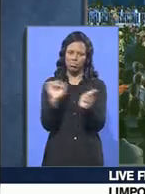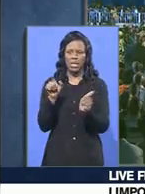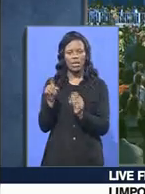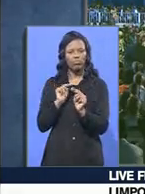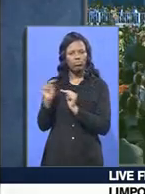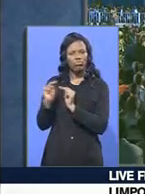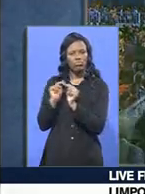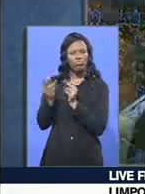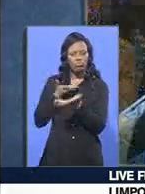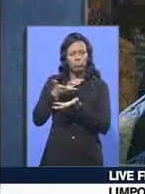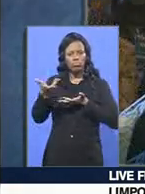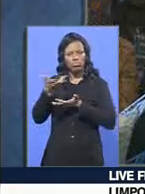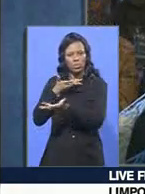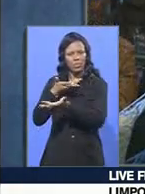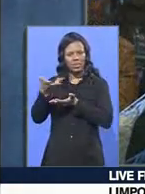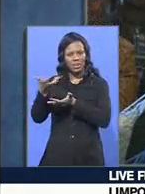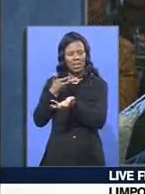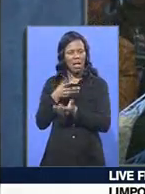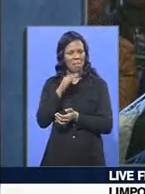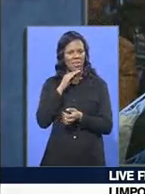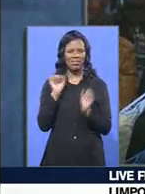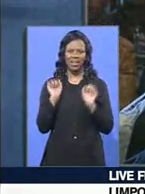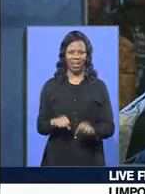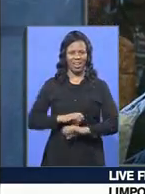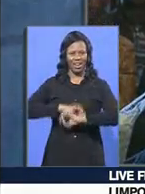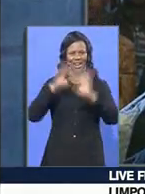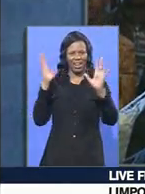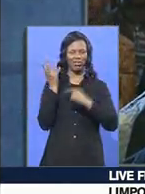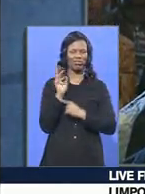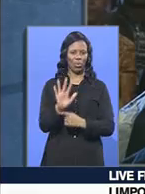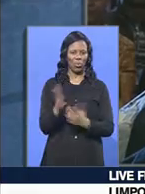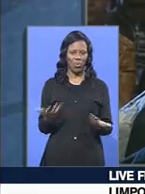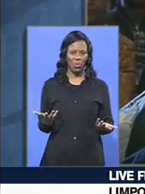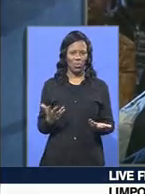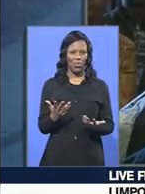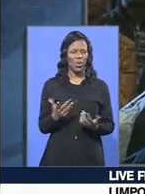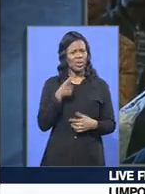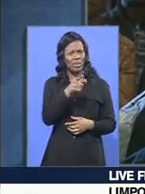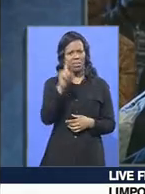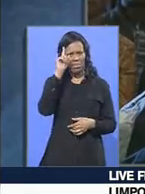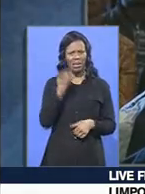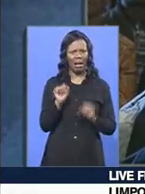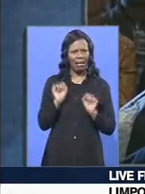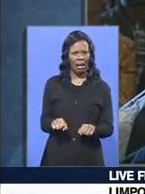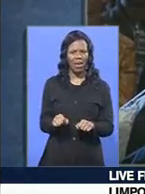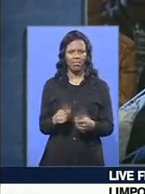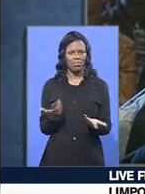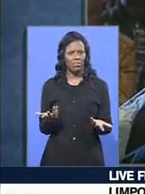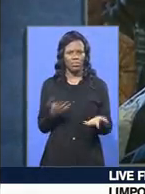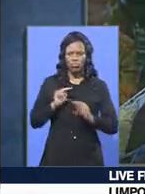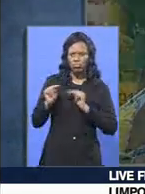again demonstrating the capacity of Madiba to make things happen.